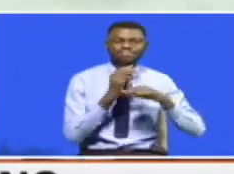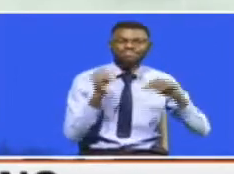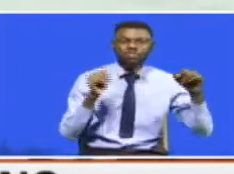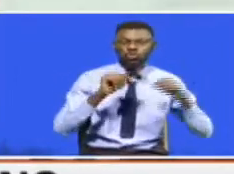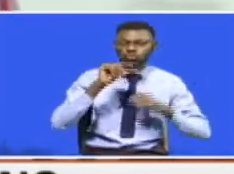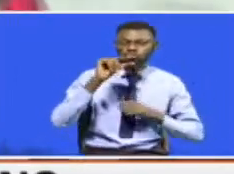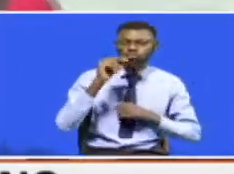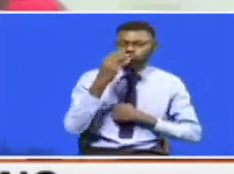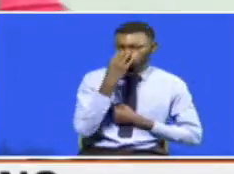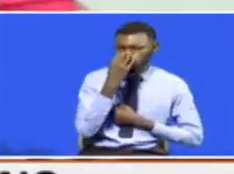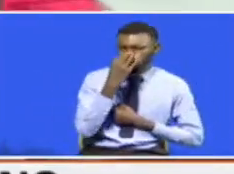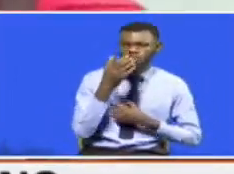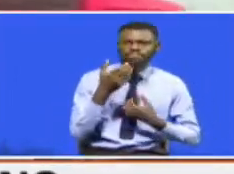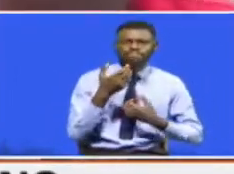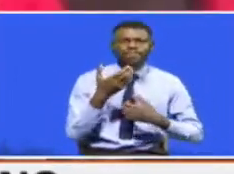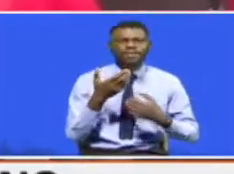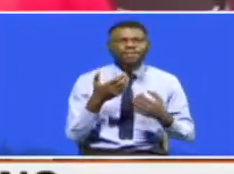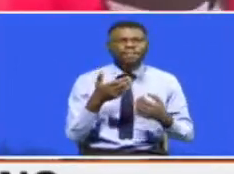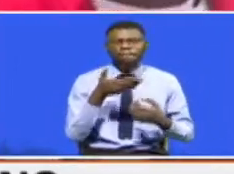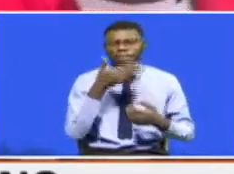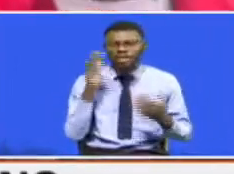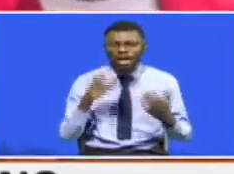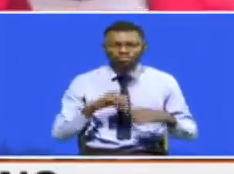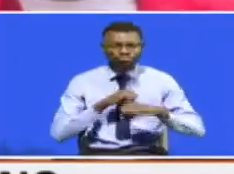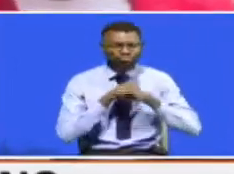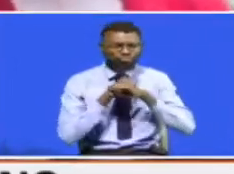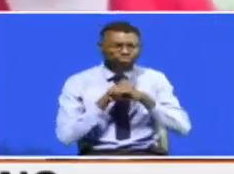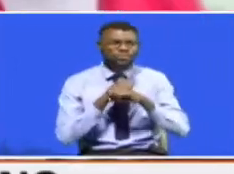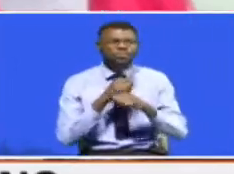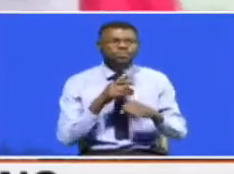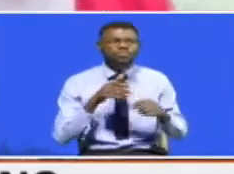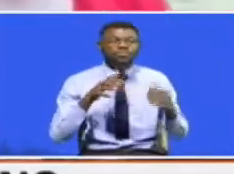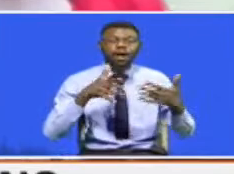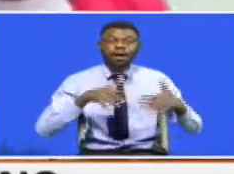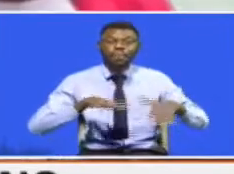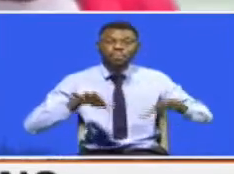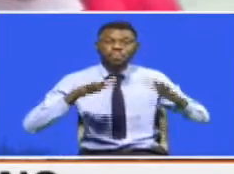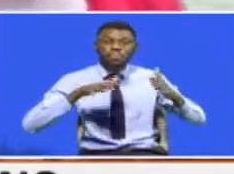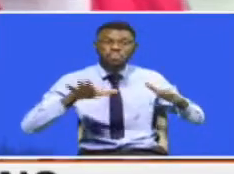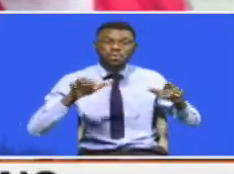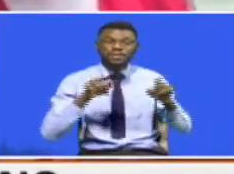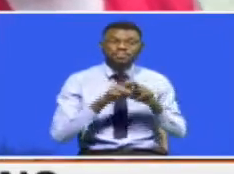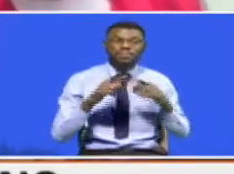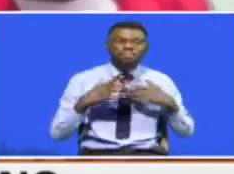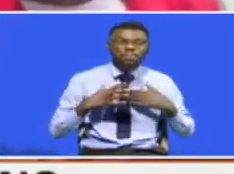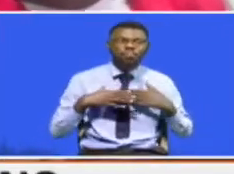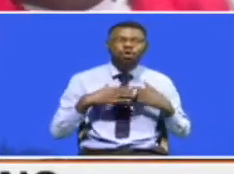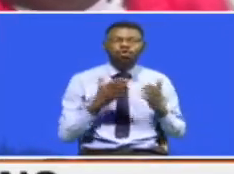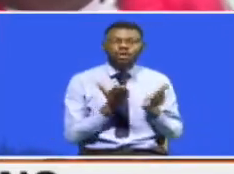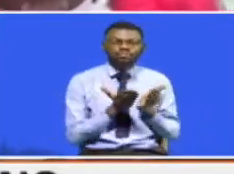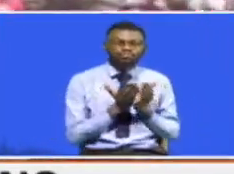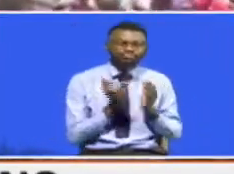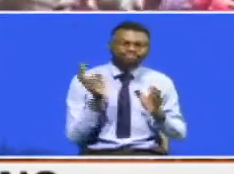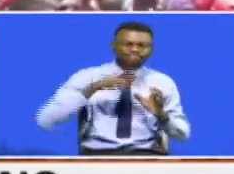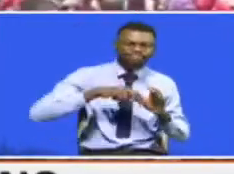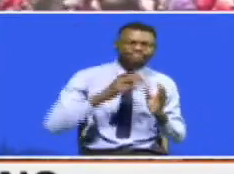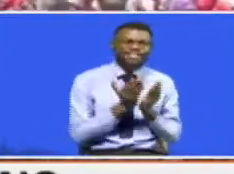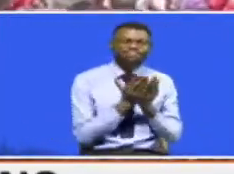with more safeties in the water, so that we can make our passengers and those who and the business to be